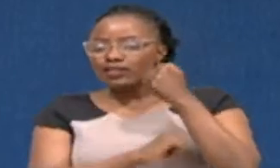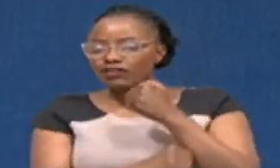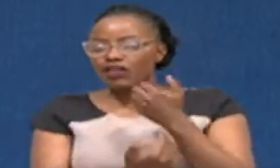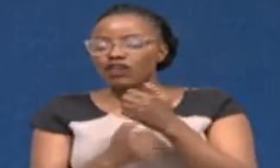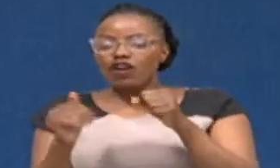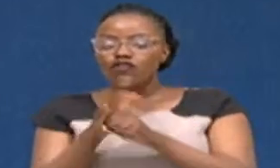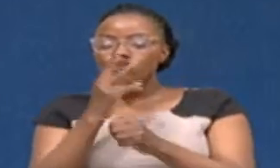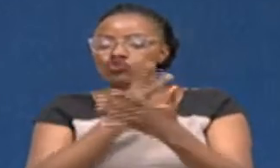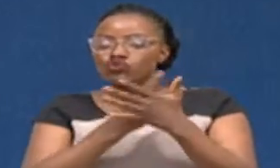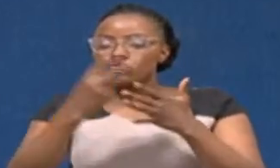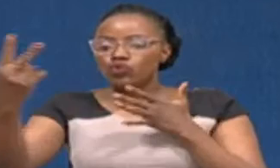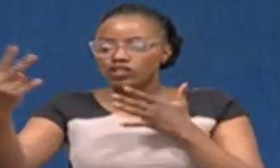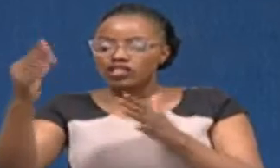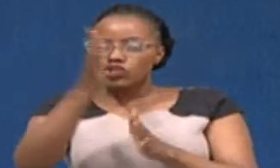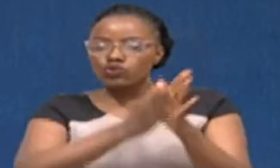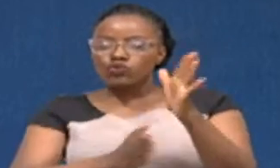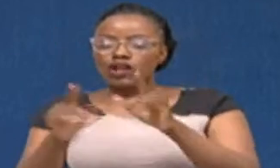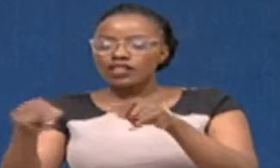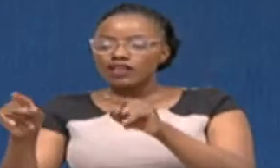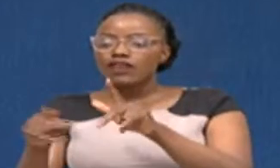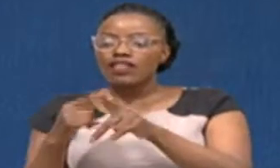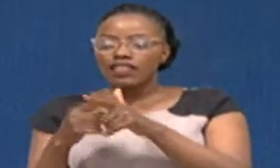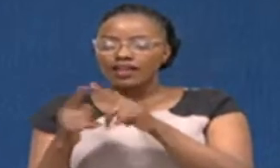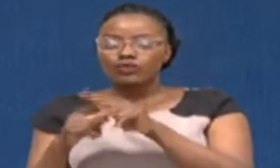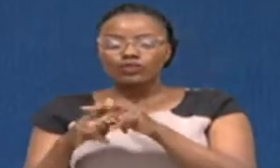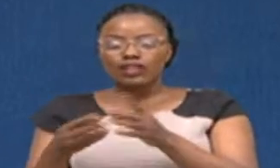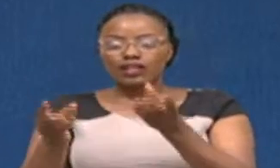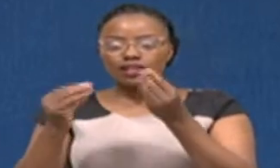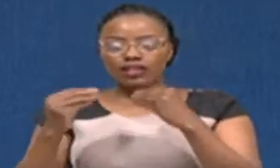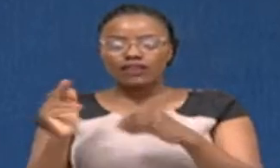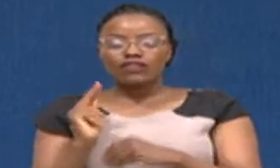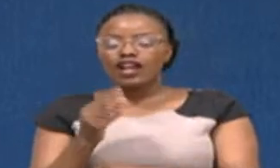whole 2 weeks to organize themselves to start feeding us.